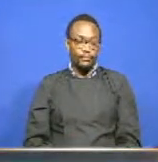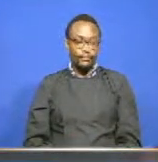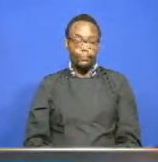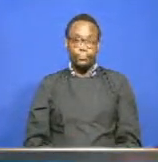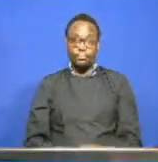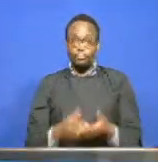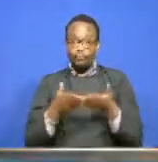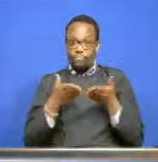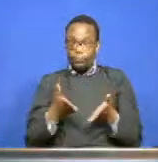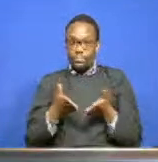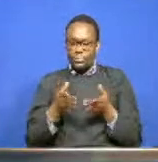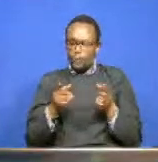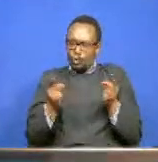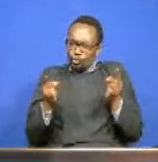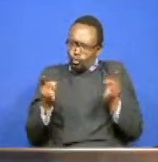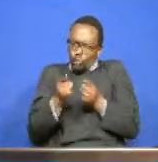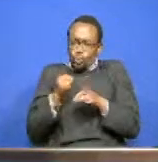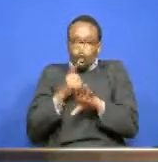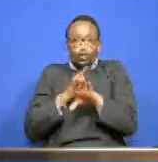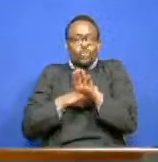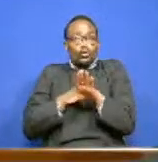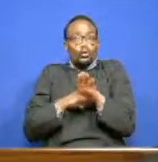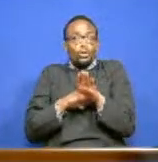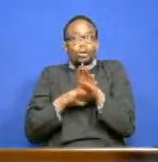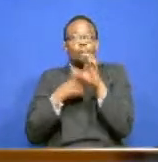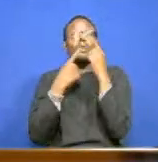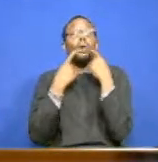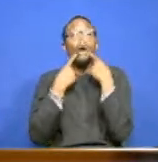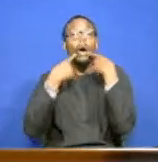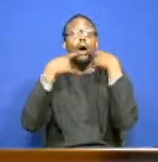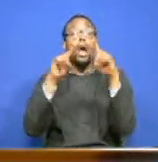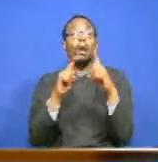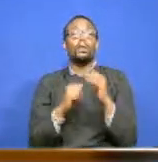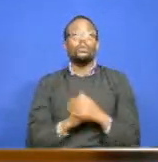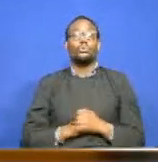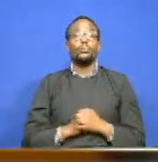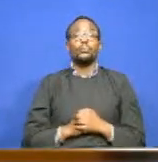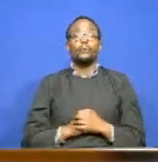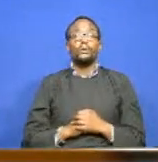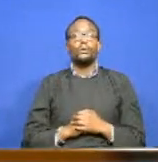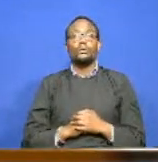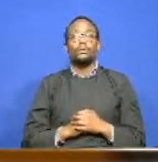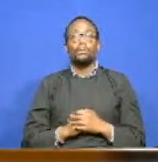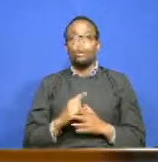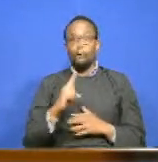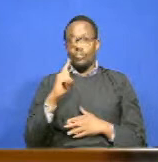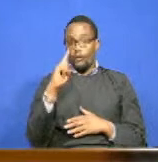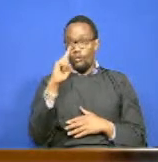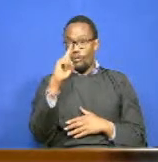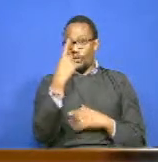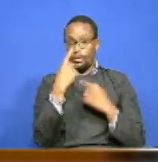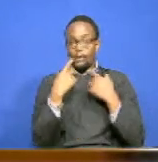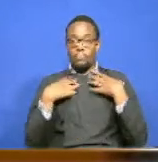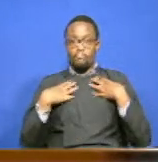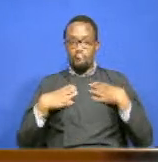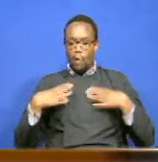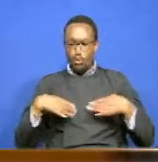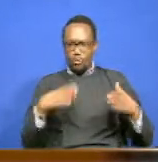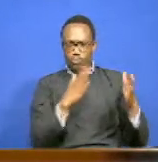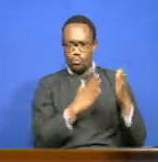Allow me to take a very short moment to bring you the notices. First is to publish the banns of